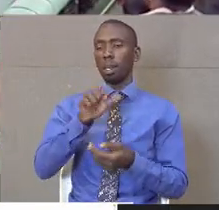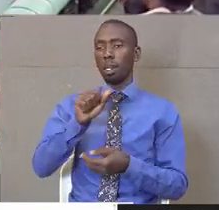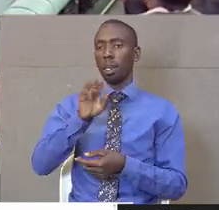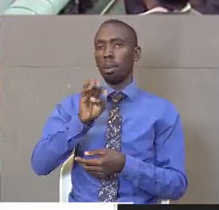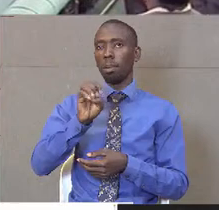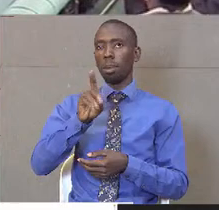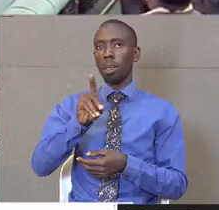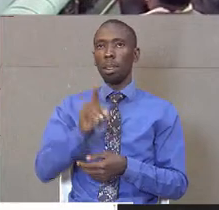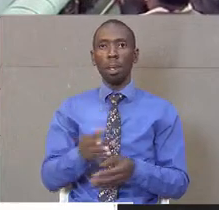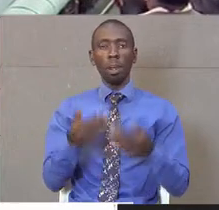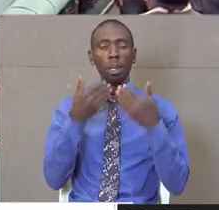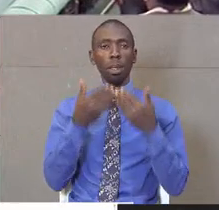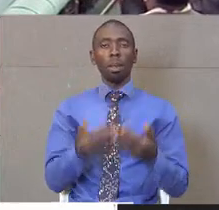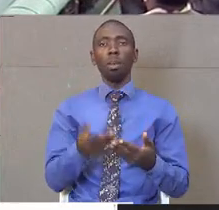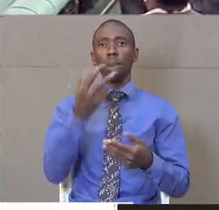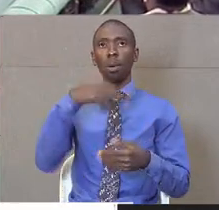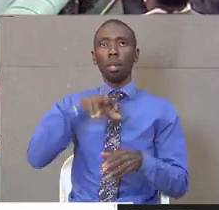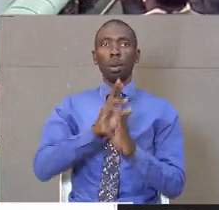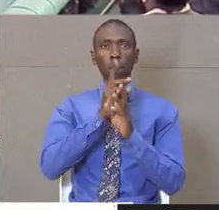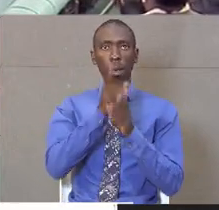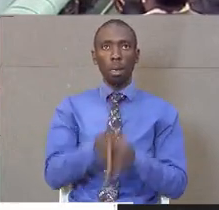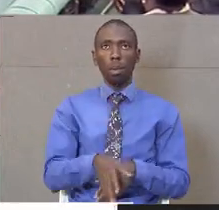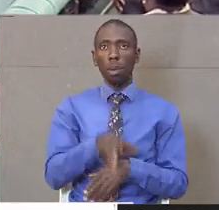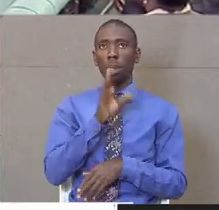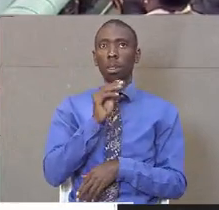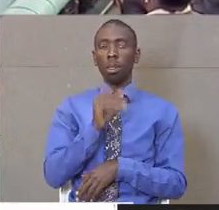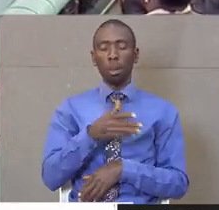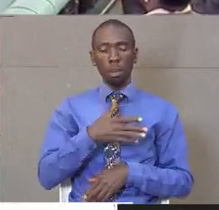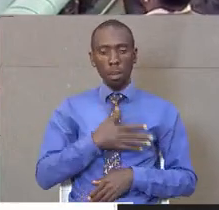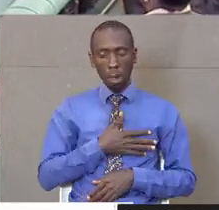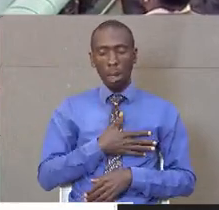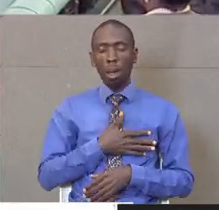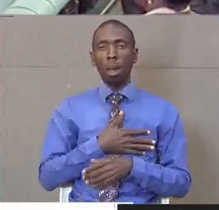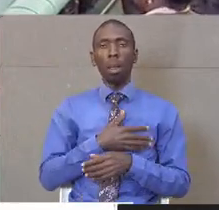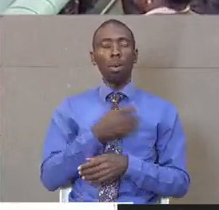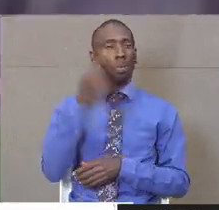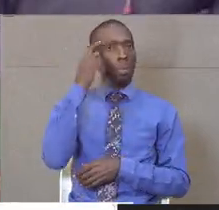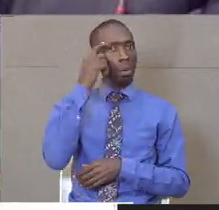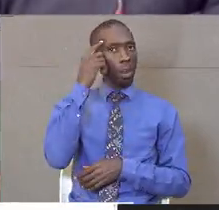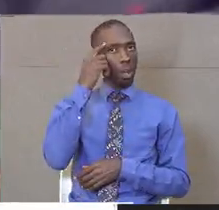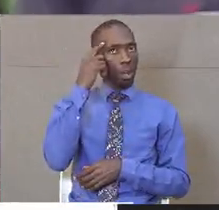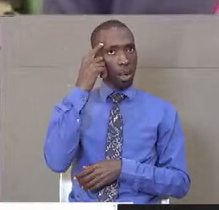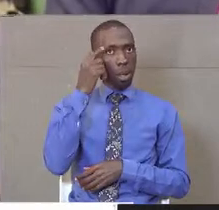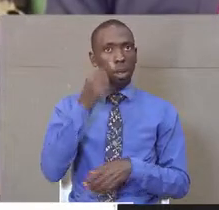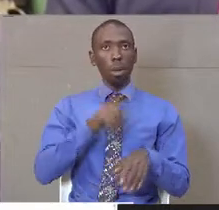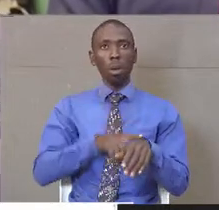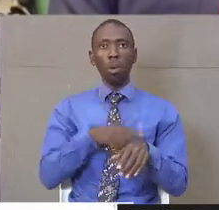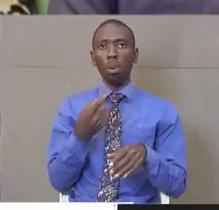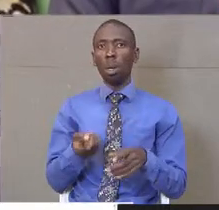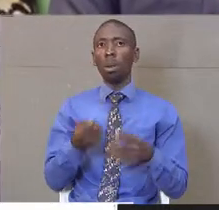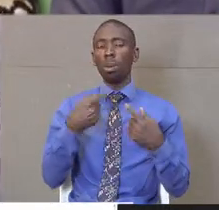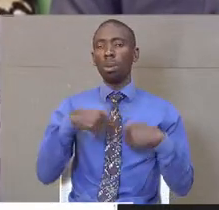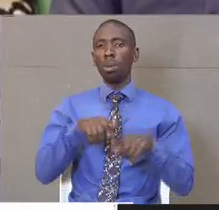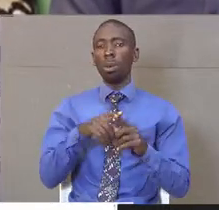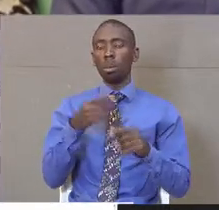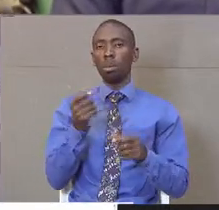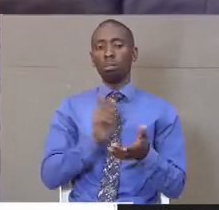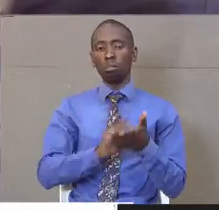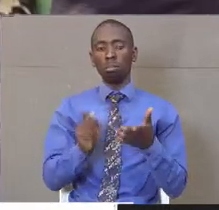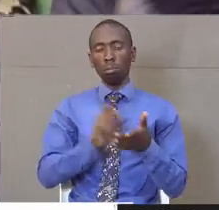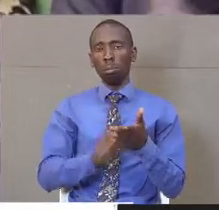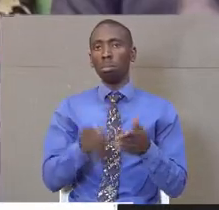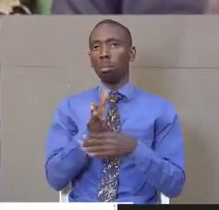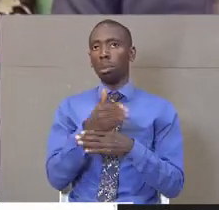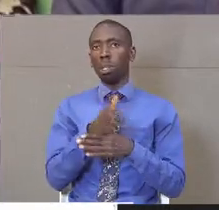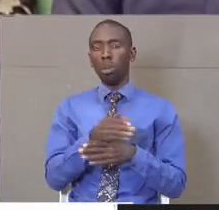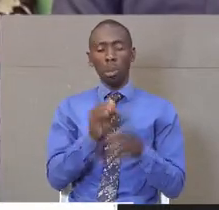Thank you, Right Honorable Speaker. My assumption is that when we do ministerial policy statements, they